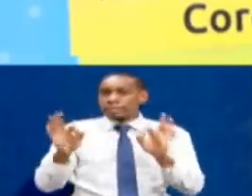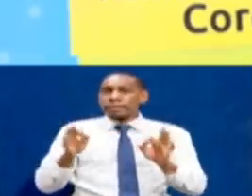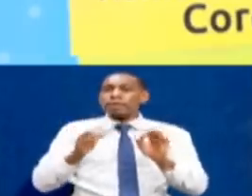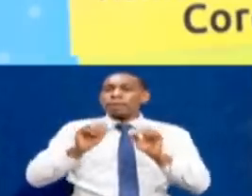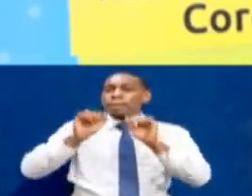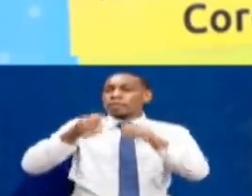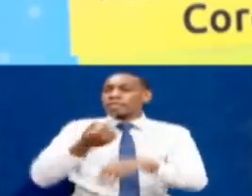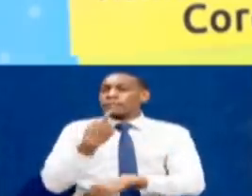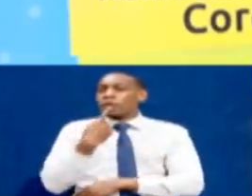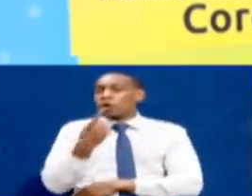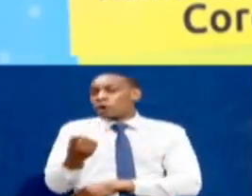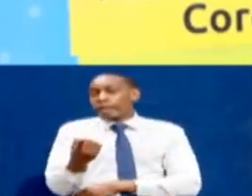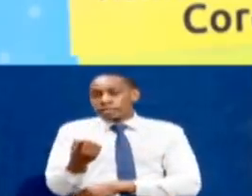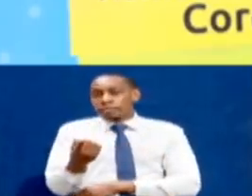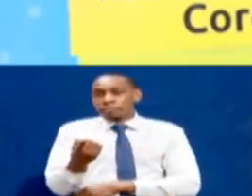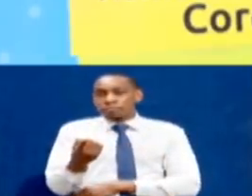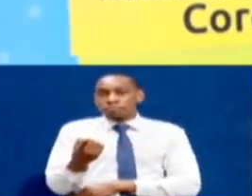order